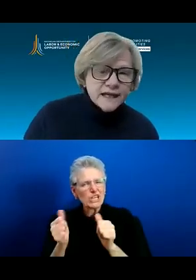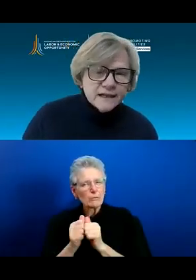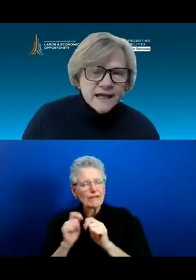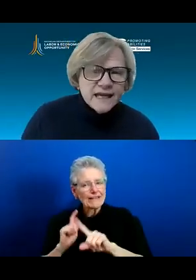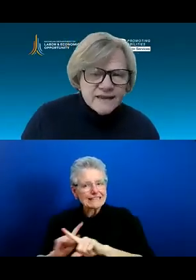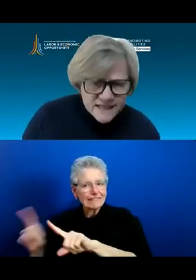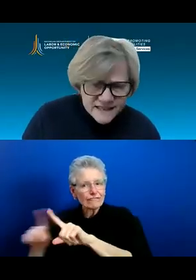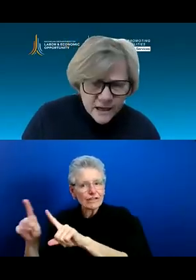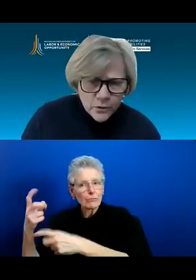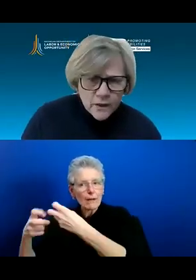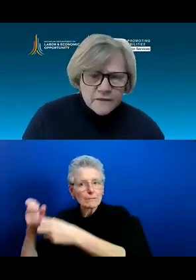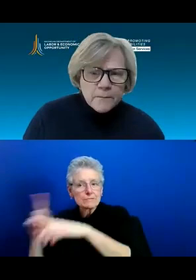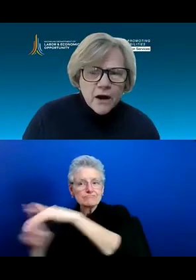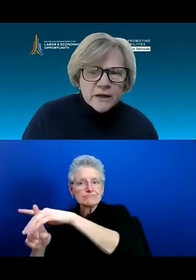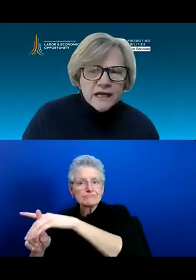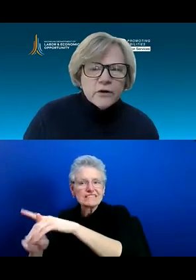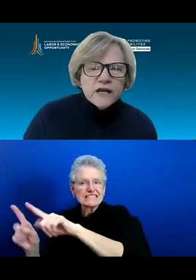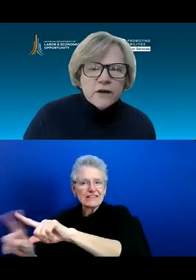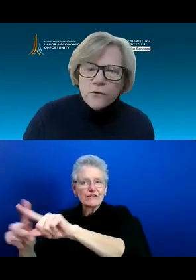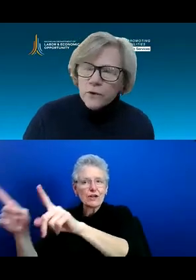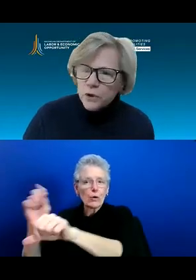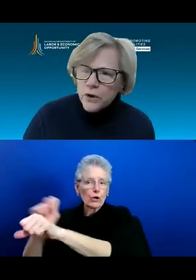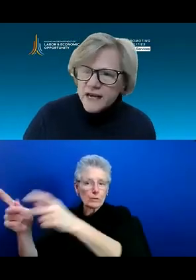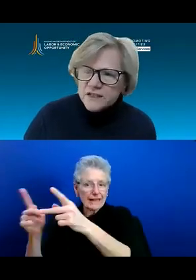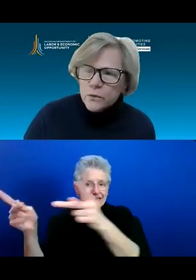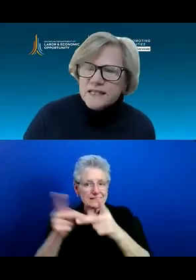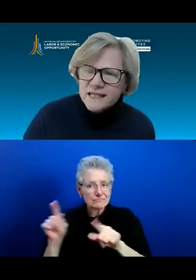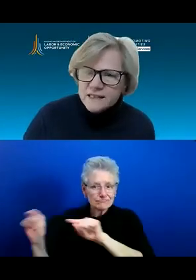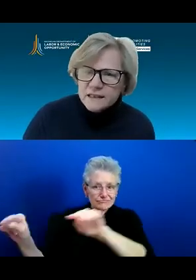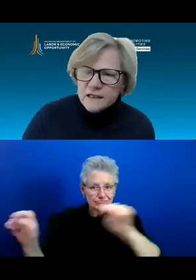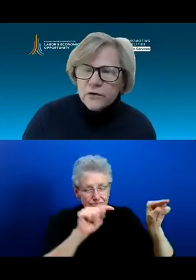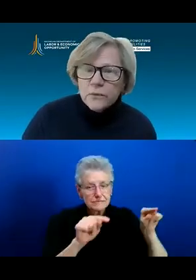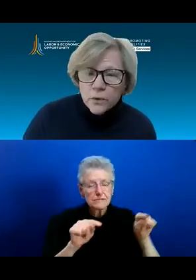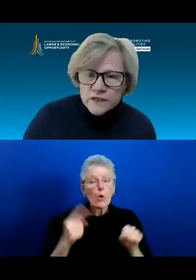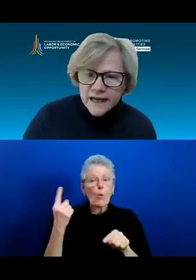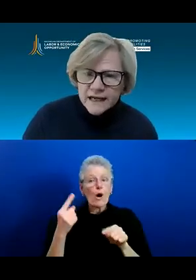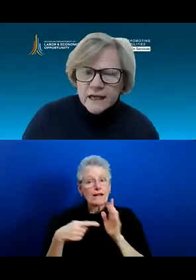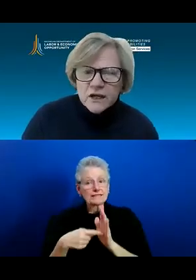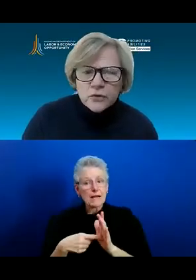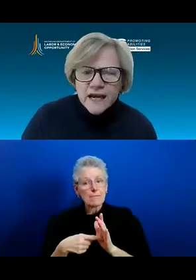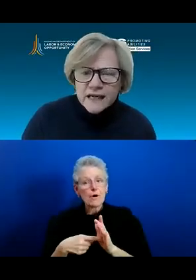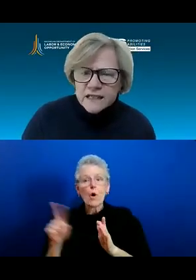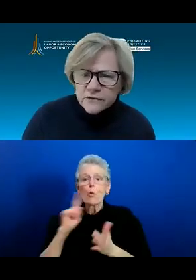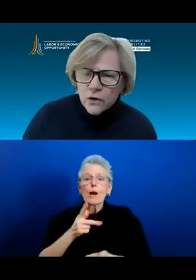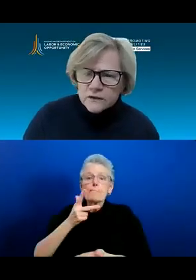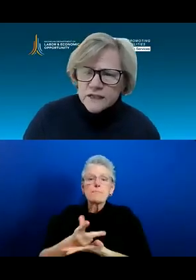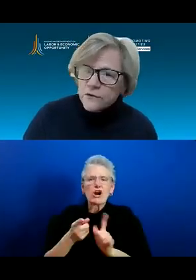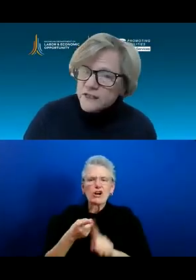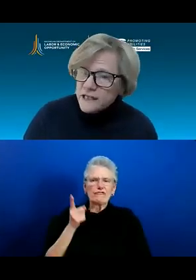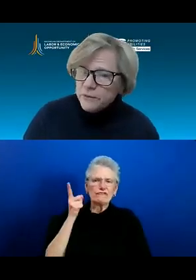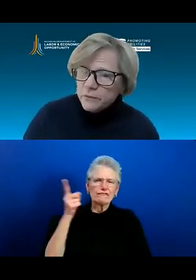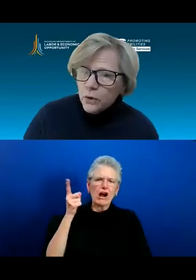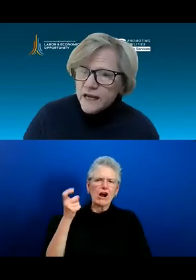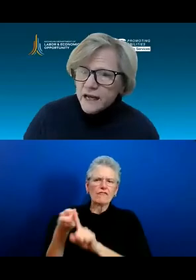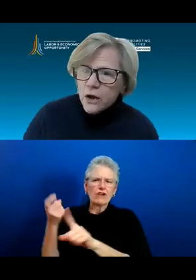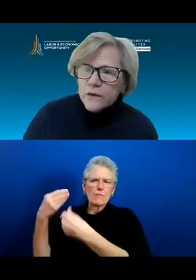worksite. In this example, the parking area for employees was distant from the worksite, creating difficulty for the